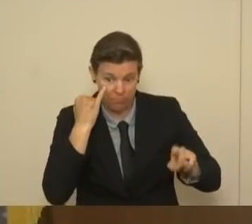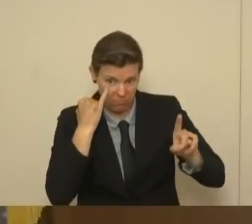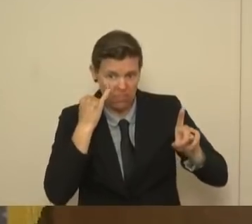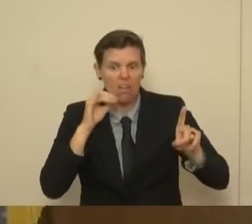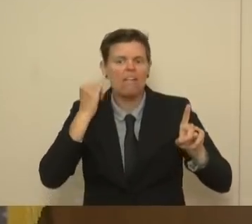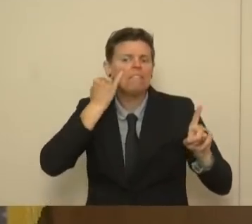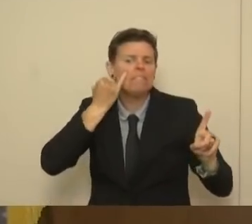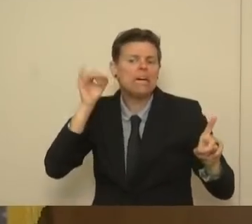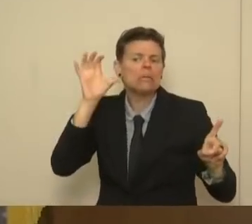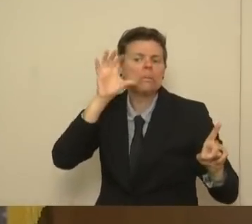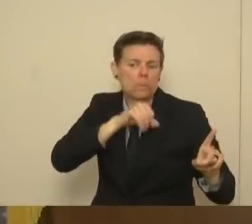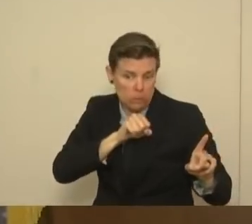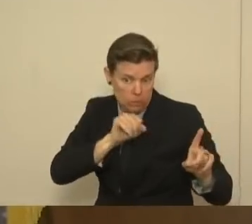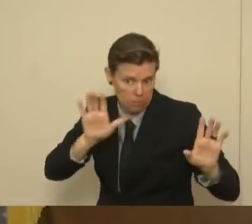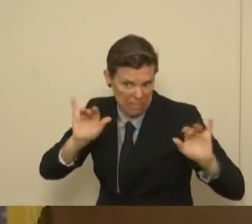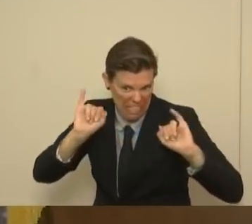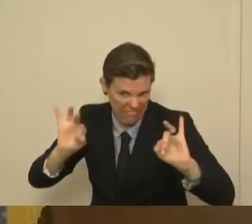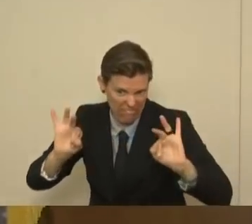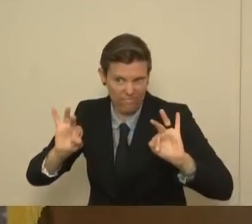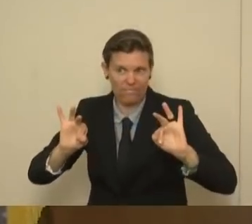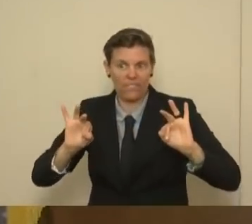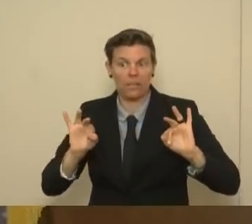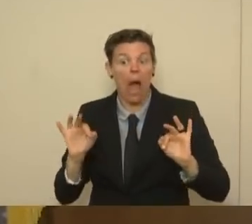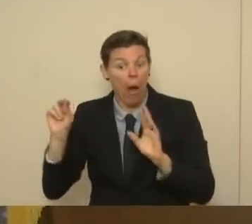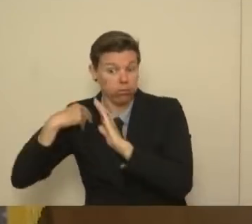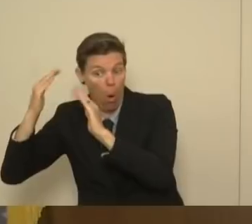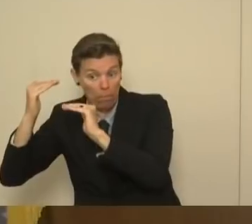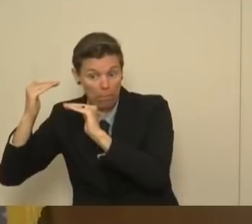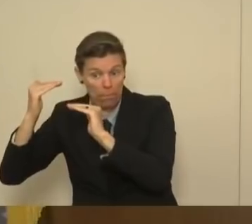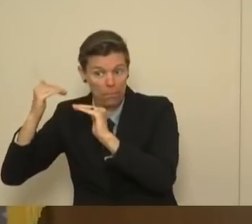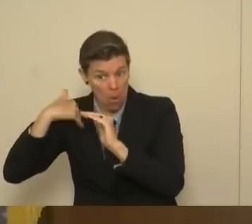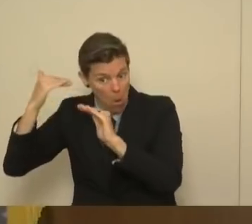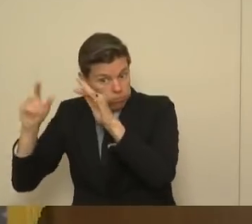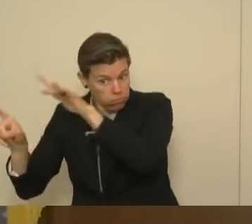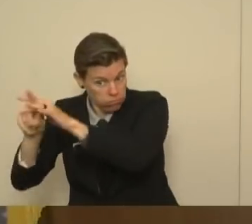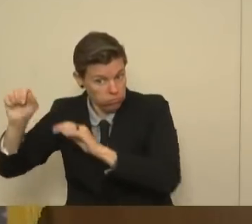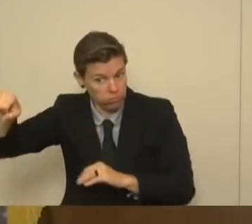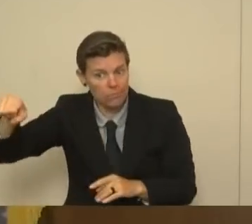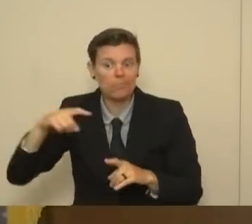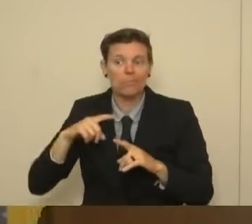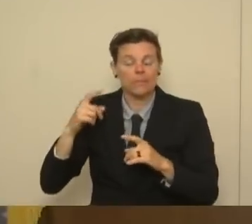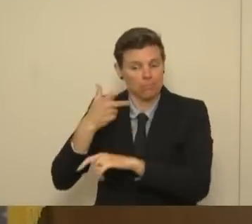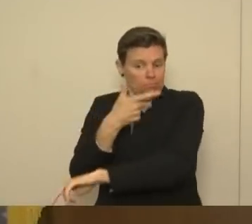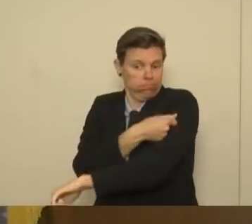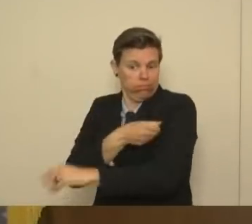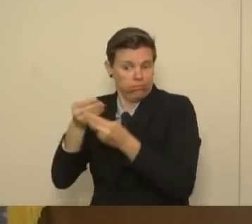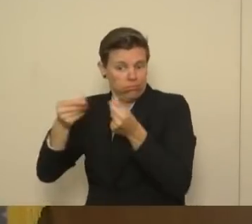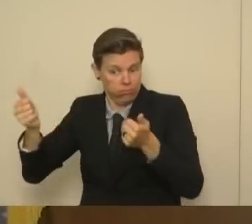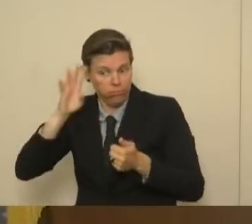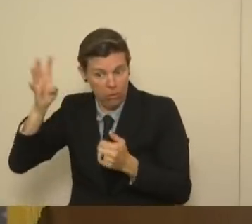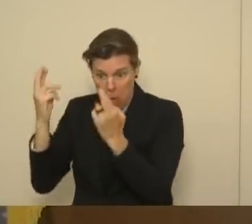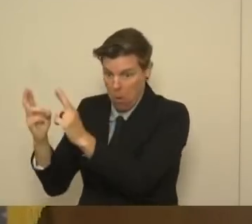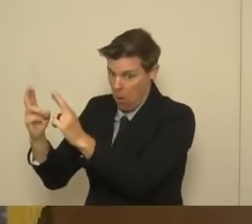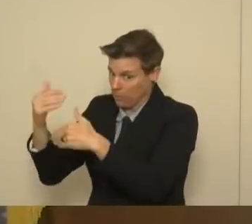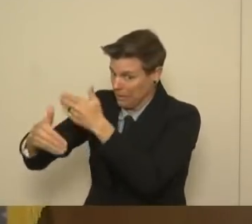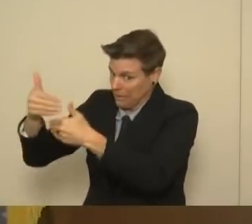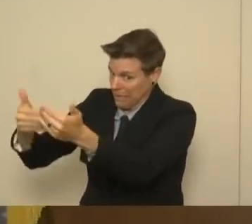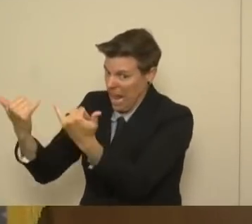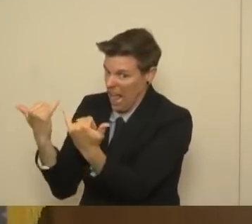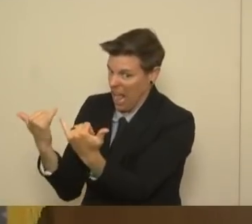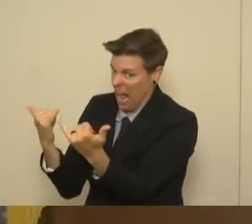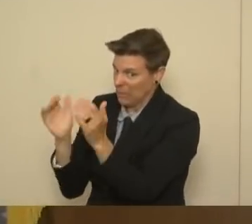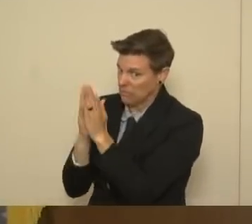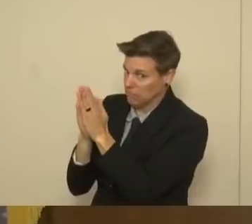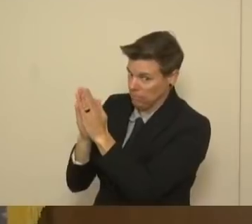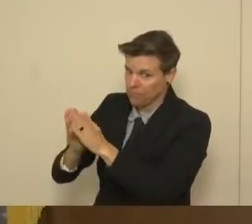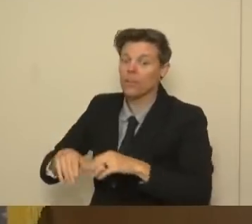the case in the vaccines that are in now their human trial aspects of